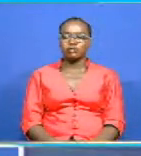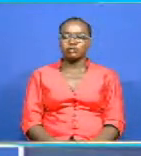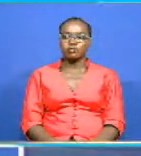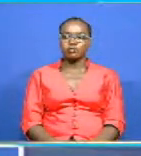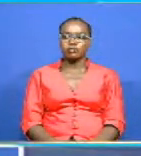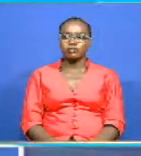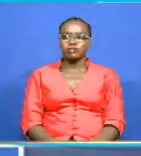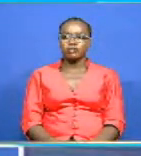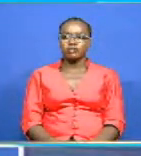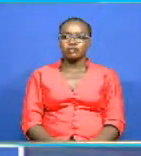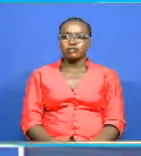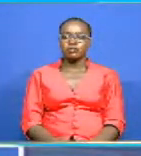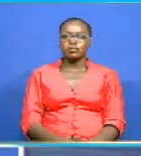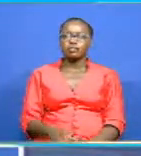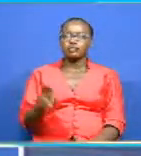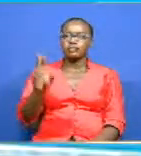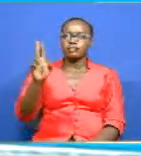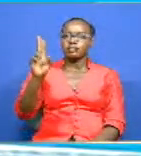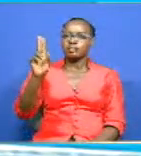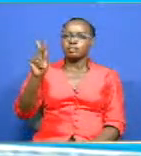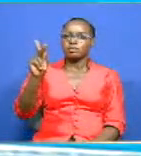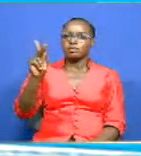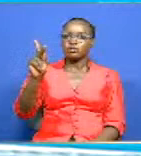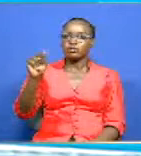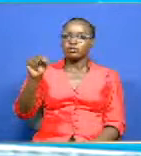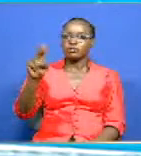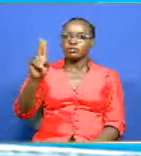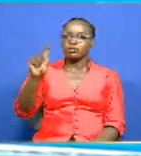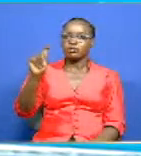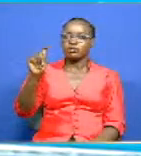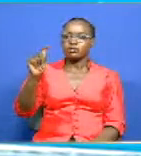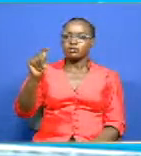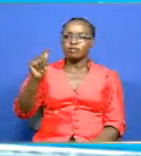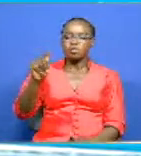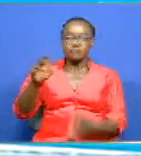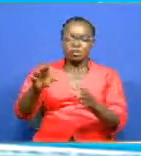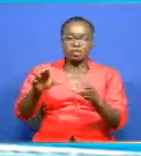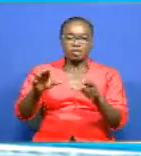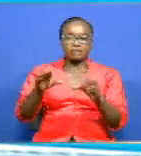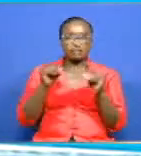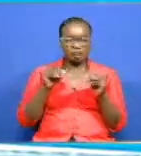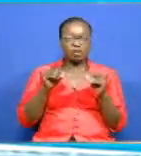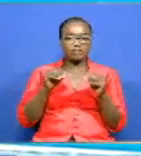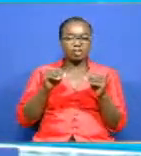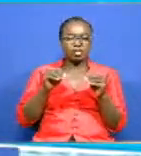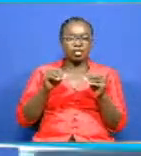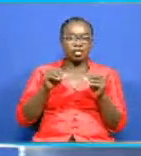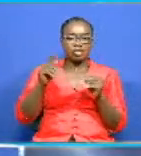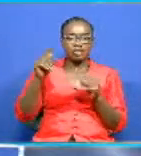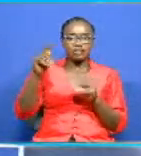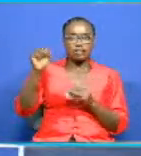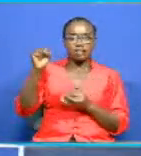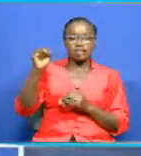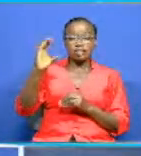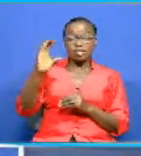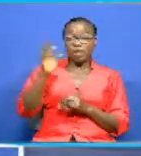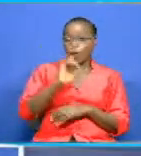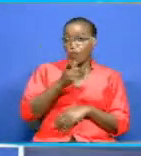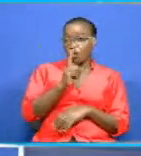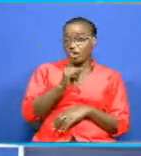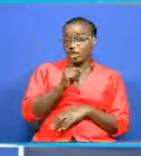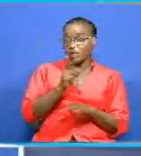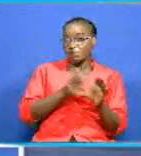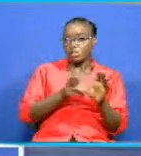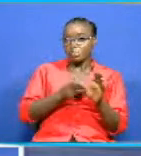Now, the Kenya National Union of Teachers say they will not heed to the Teachers Service Commission circular warning them against participating in politics.